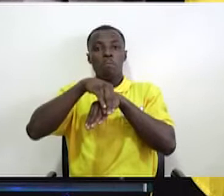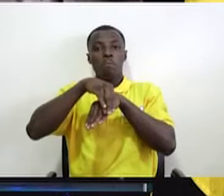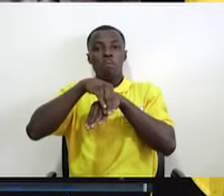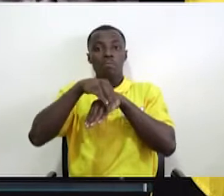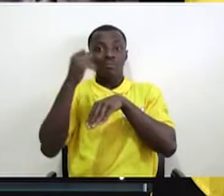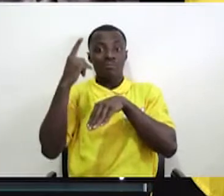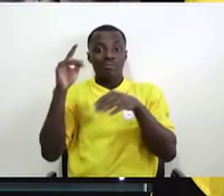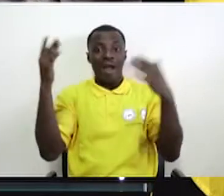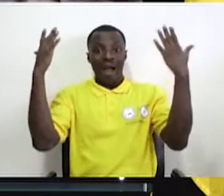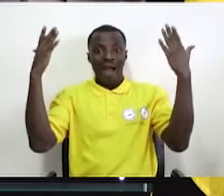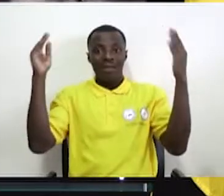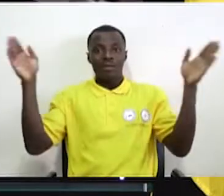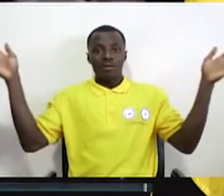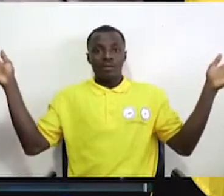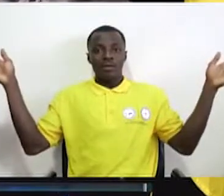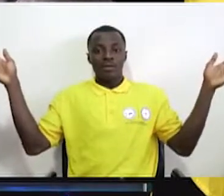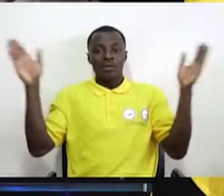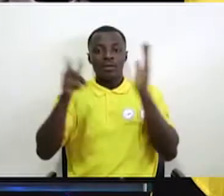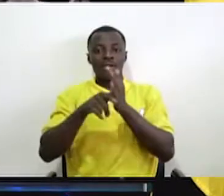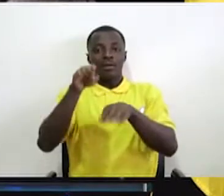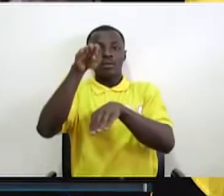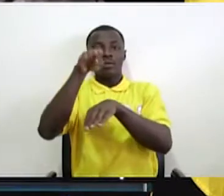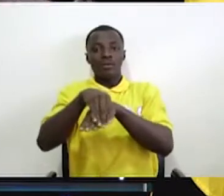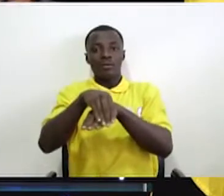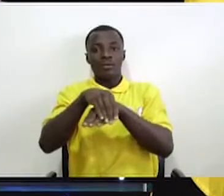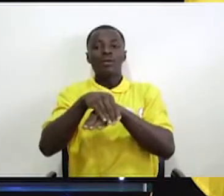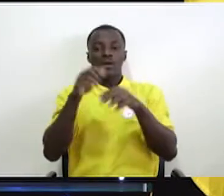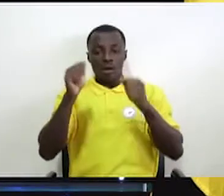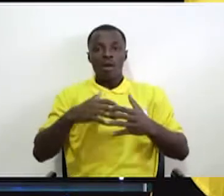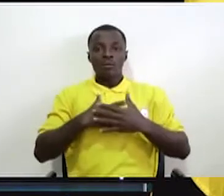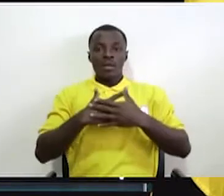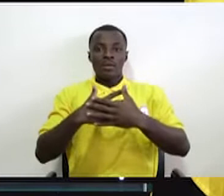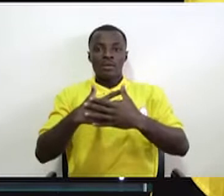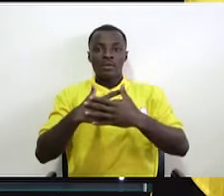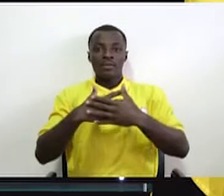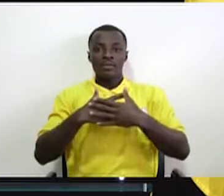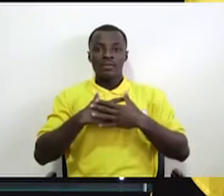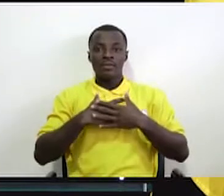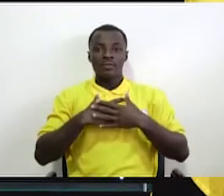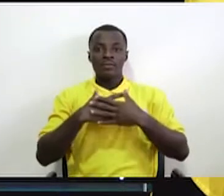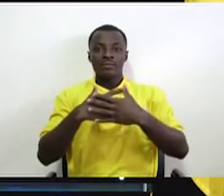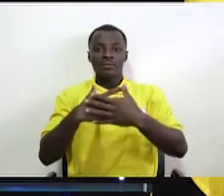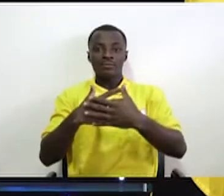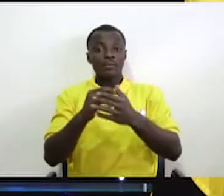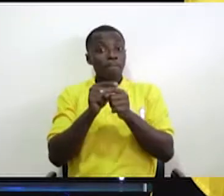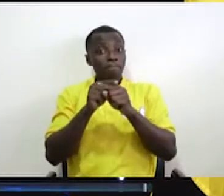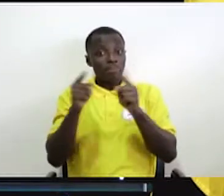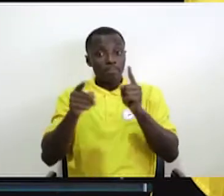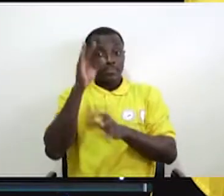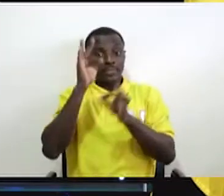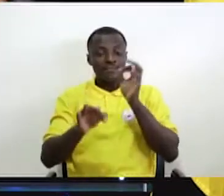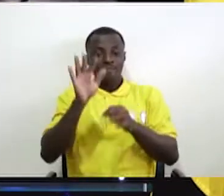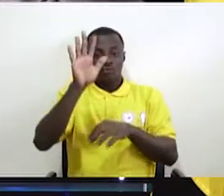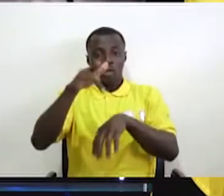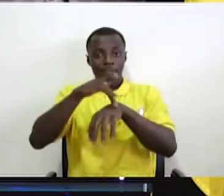so you are able to kind of breathe. And see, I know my kind my to me home kakra. But when they break your legs, na se wo bu na